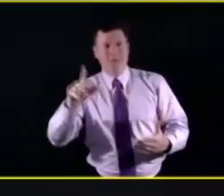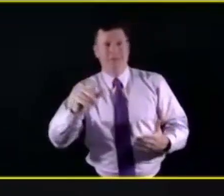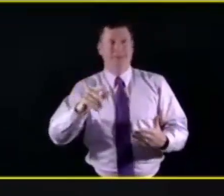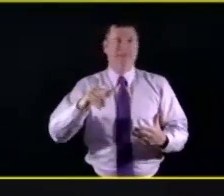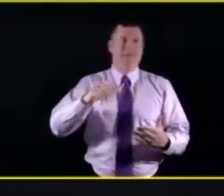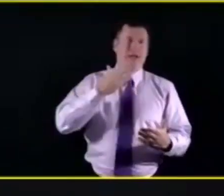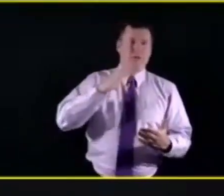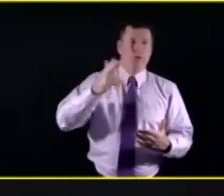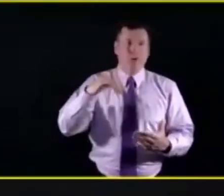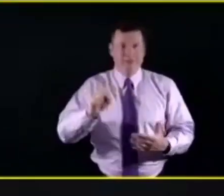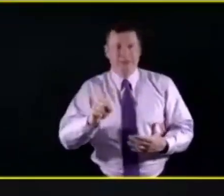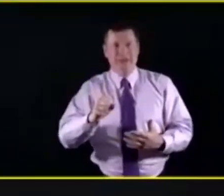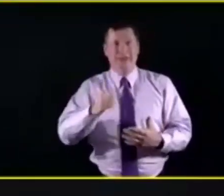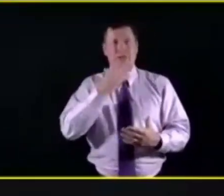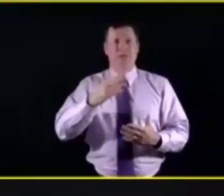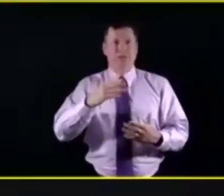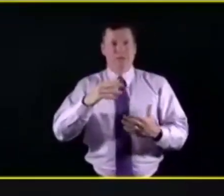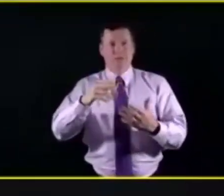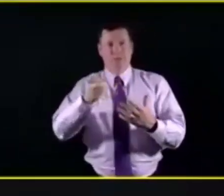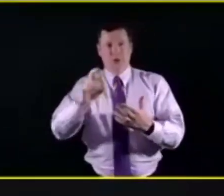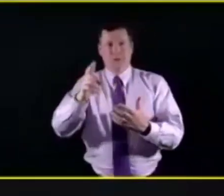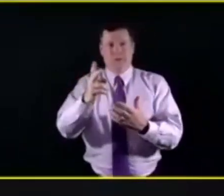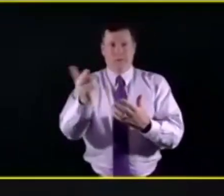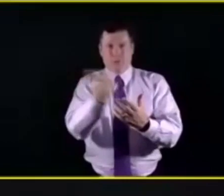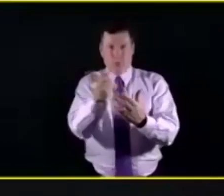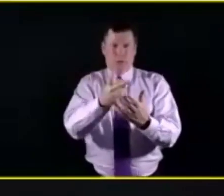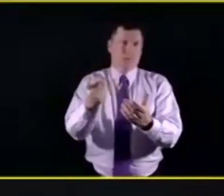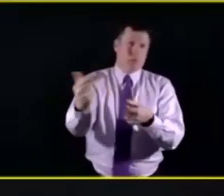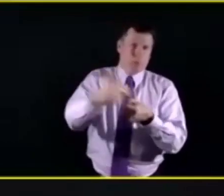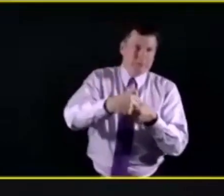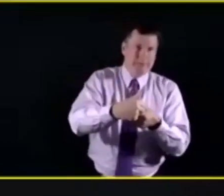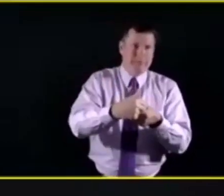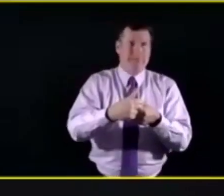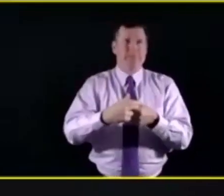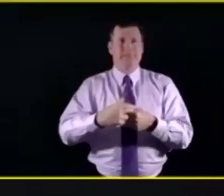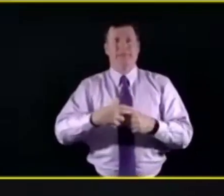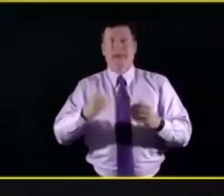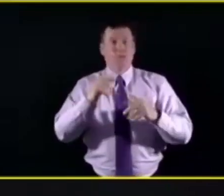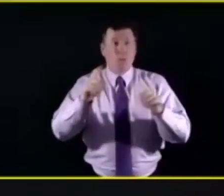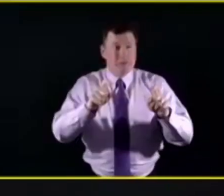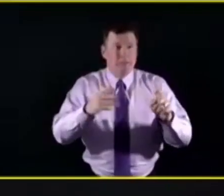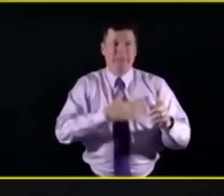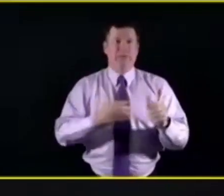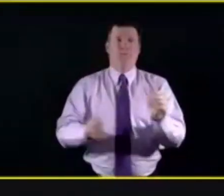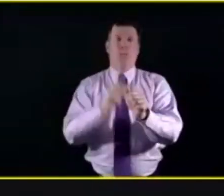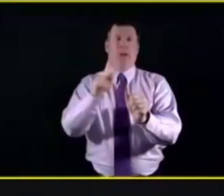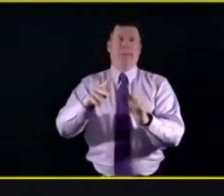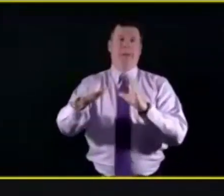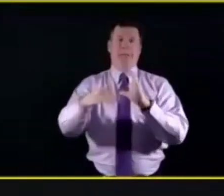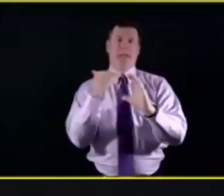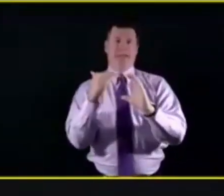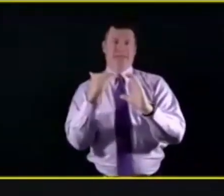ASL Presentation. Any questions, follow-ups, email us at